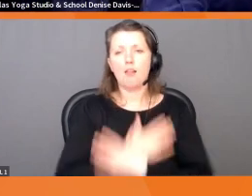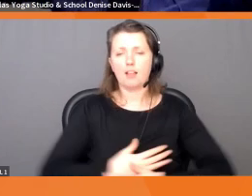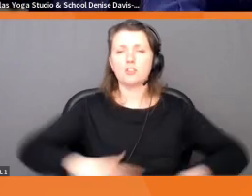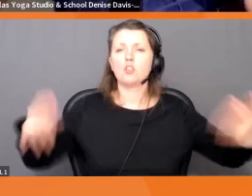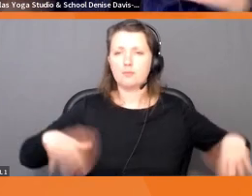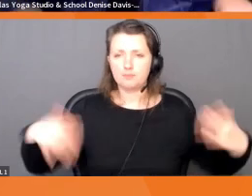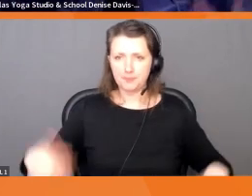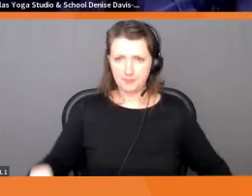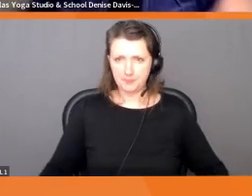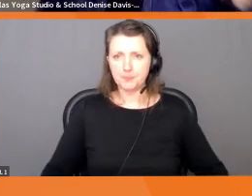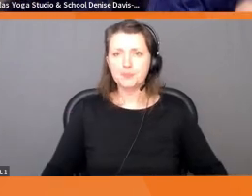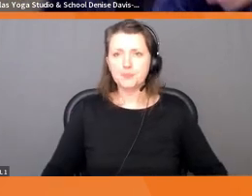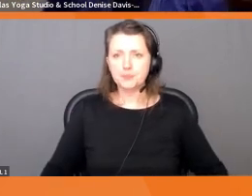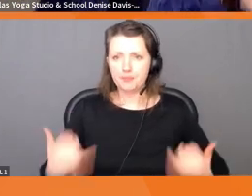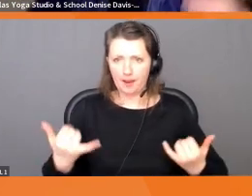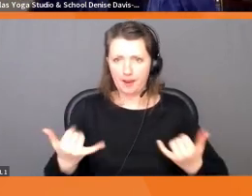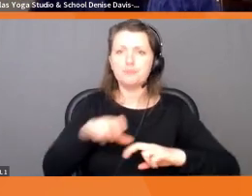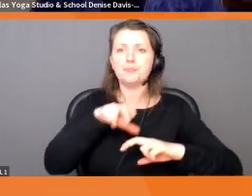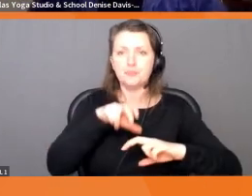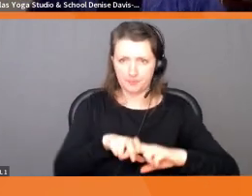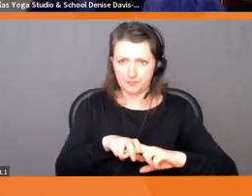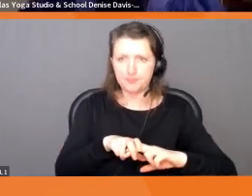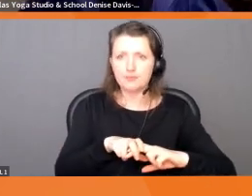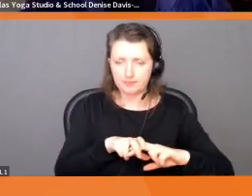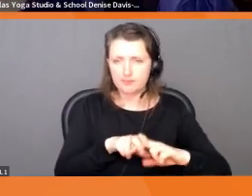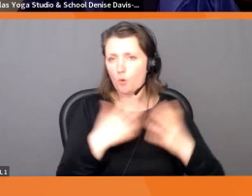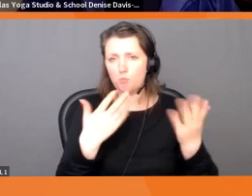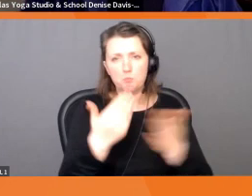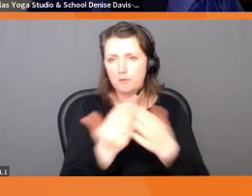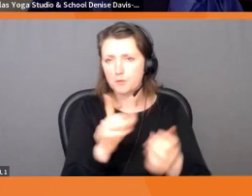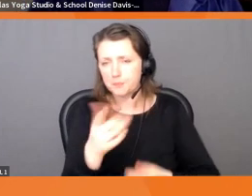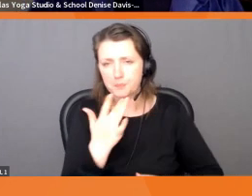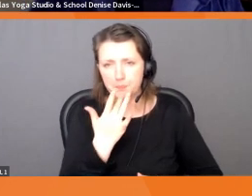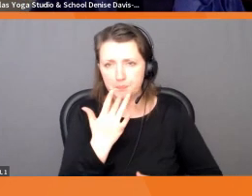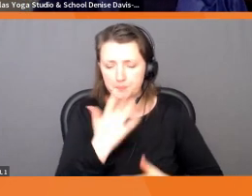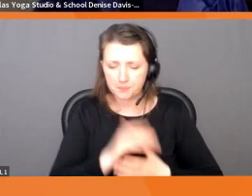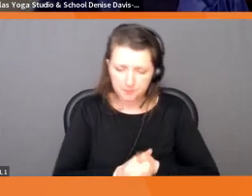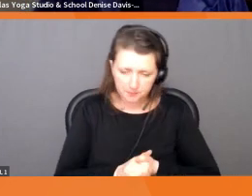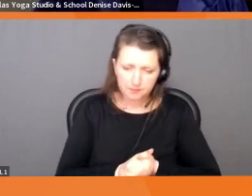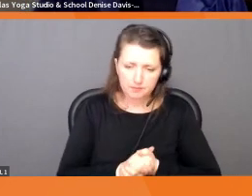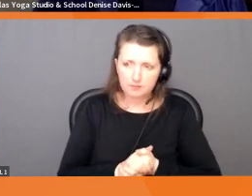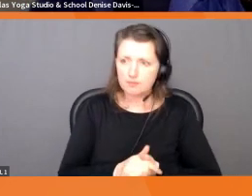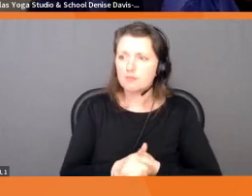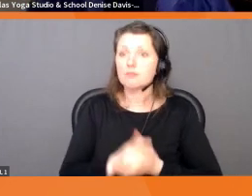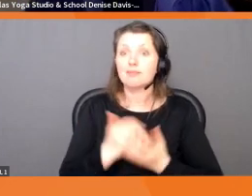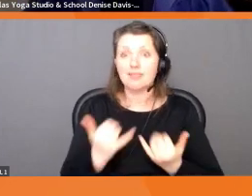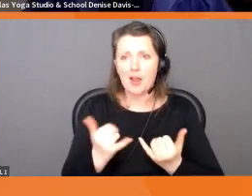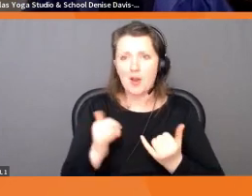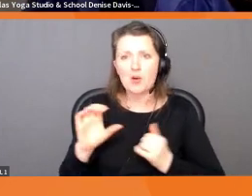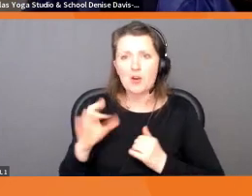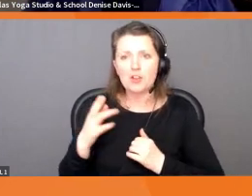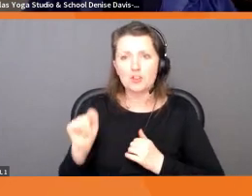out. And have a seat again, or come back to whatever position is comfortable for you. And like, put some notes in the chat box about how